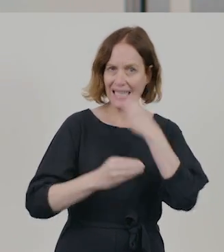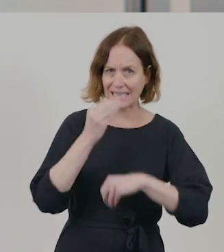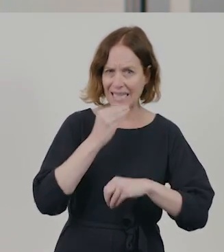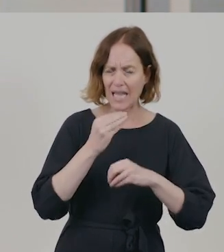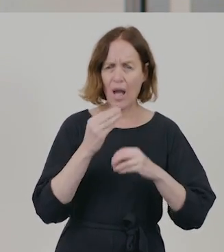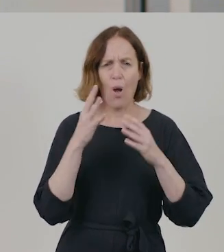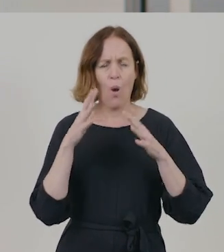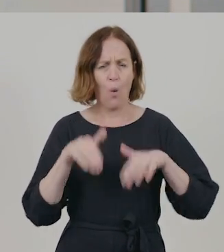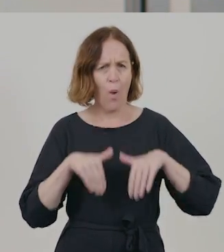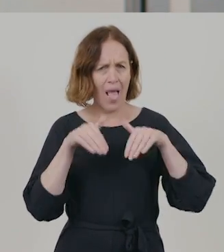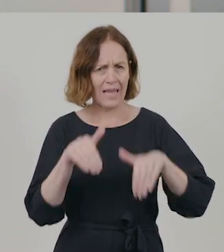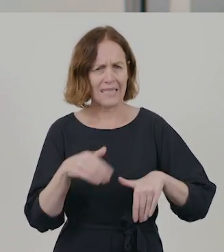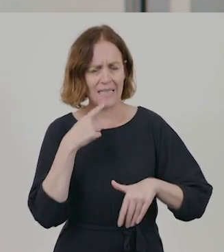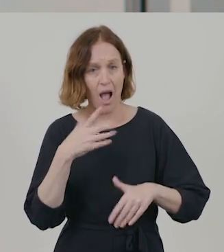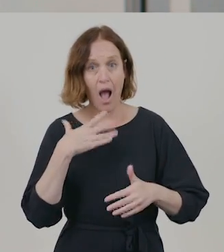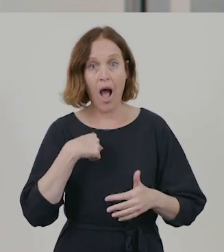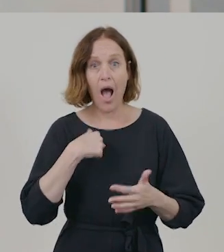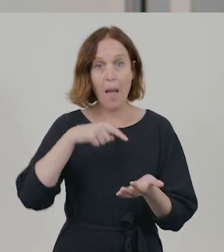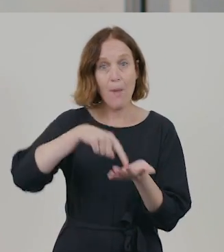I am eating.